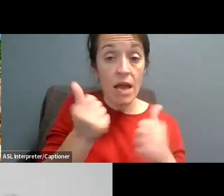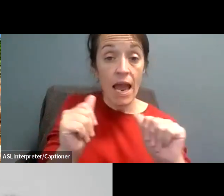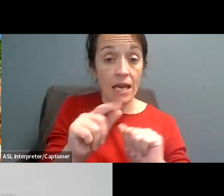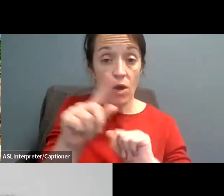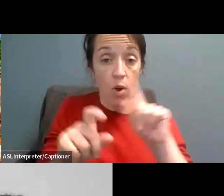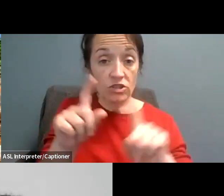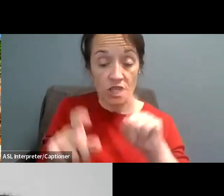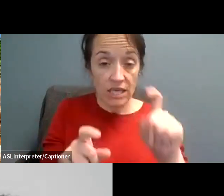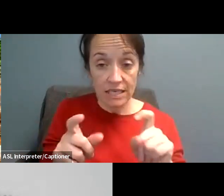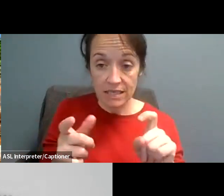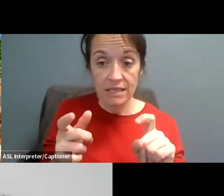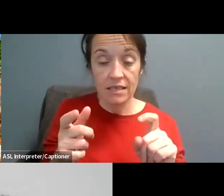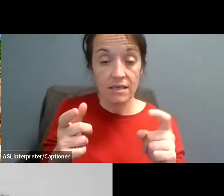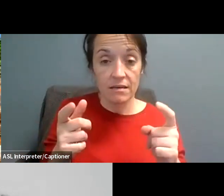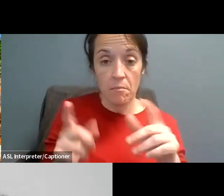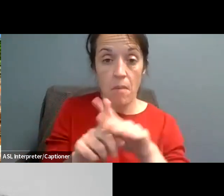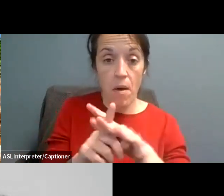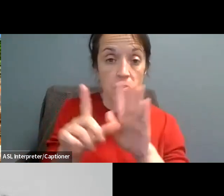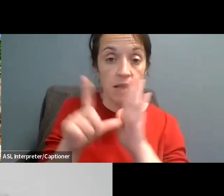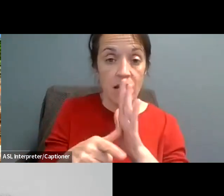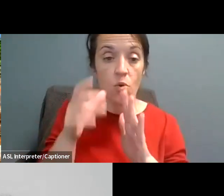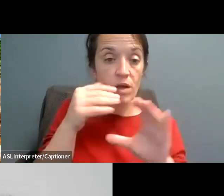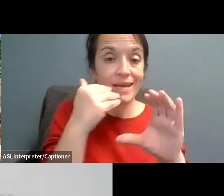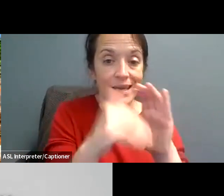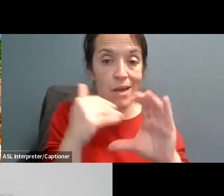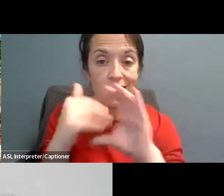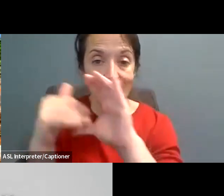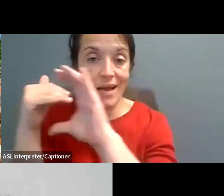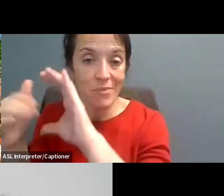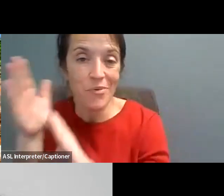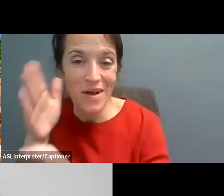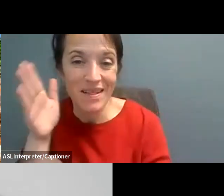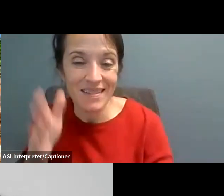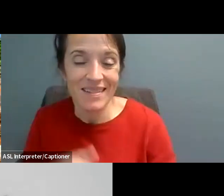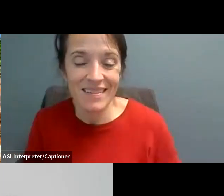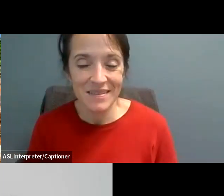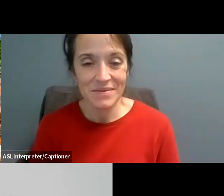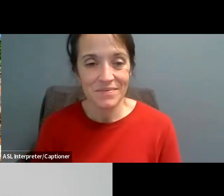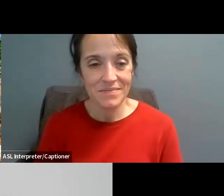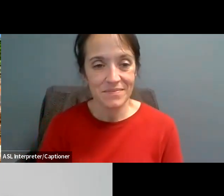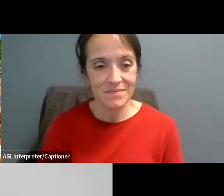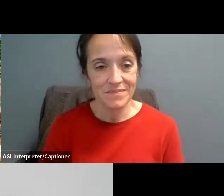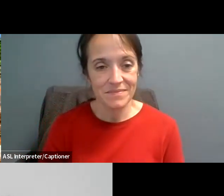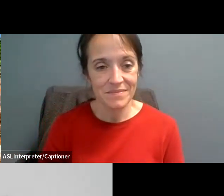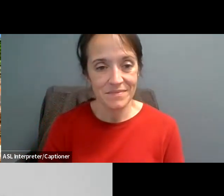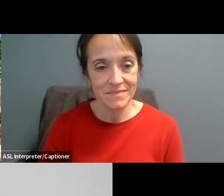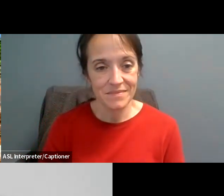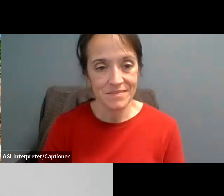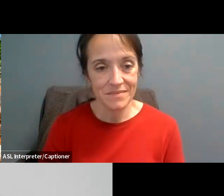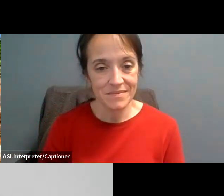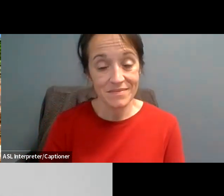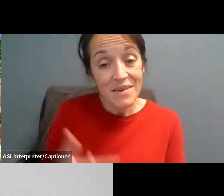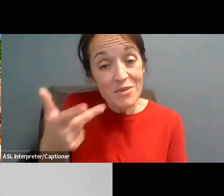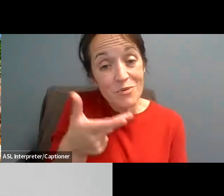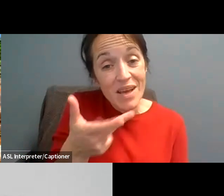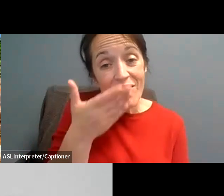of the webinar, we'll be sure to send that to you so that we can get that response out. But I thank you, all 3